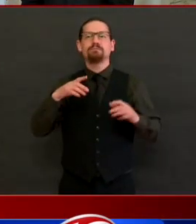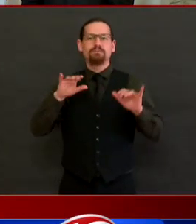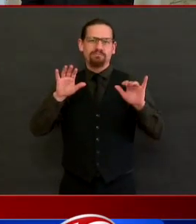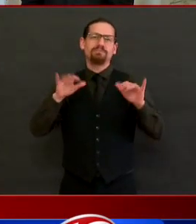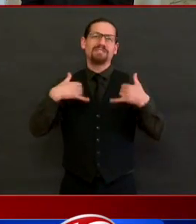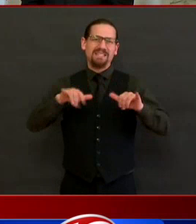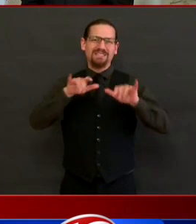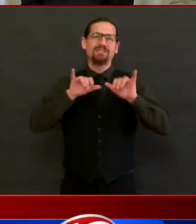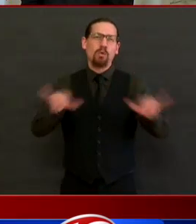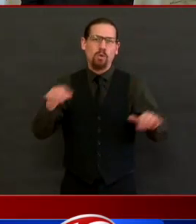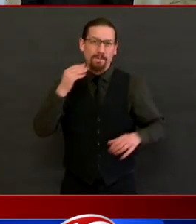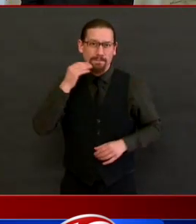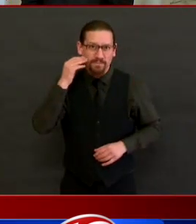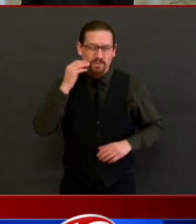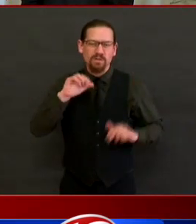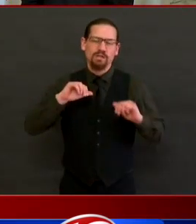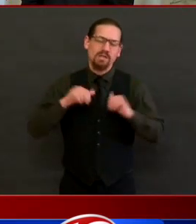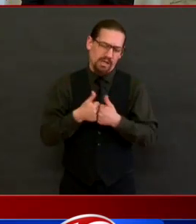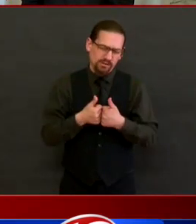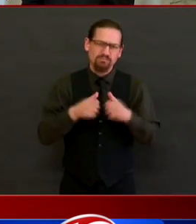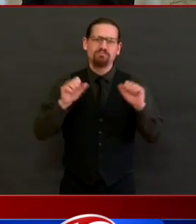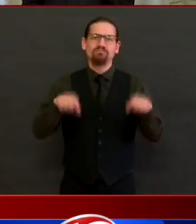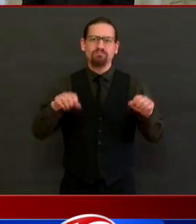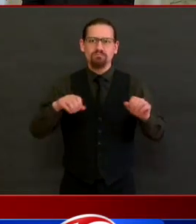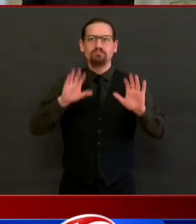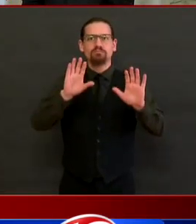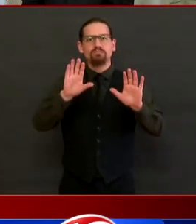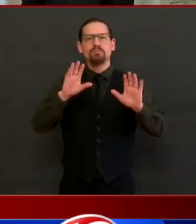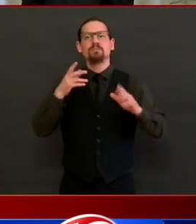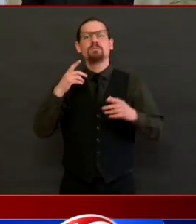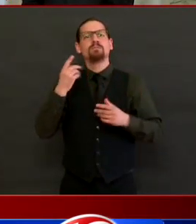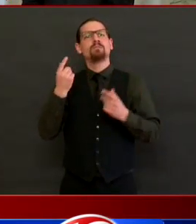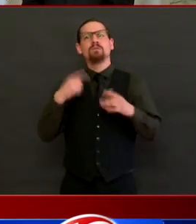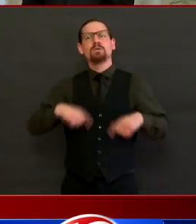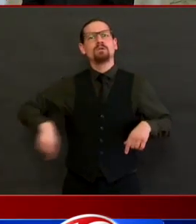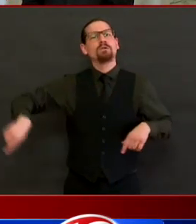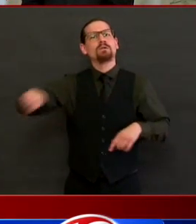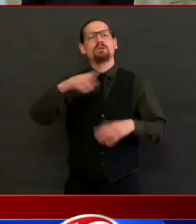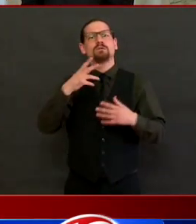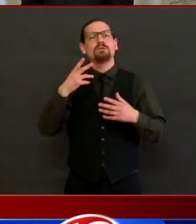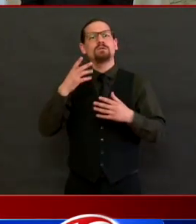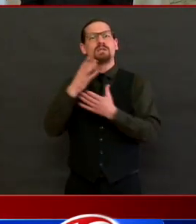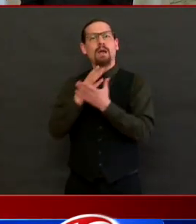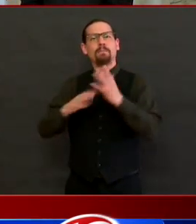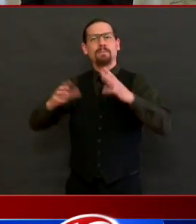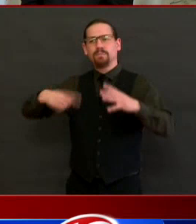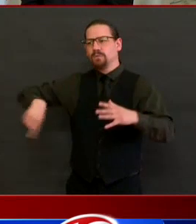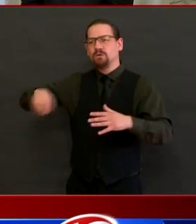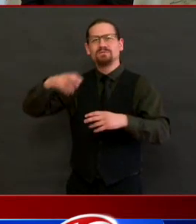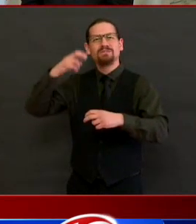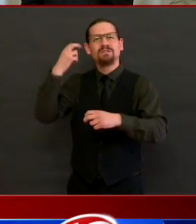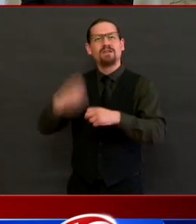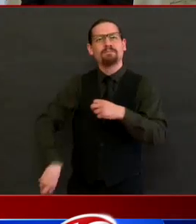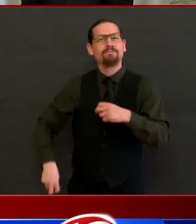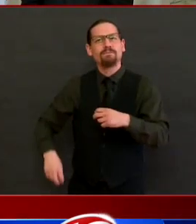difficult. But maybe even more difficult is we now have a lot of people